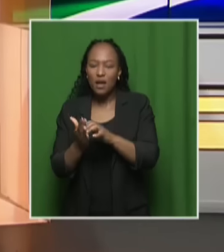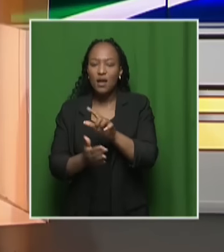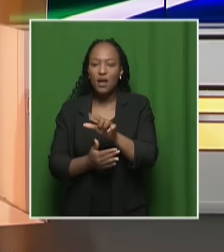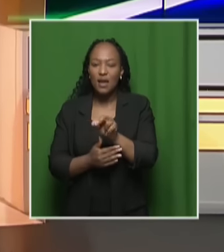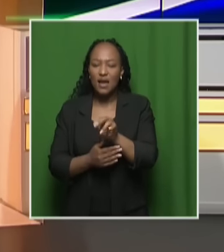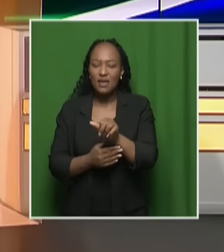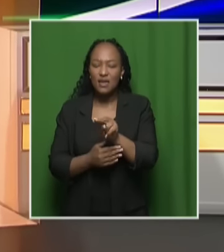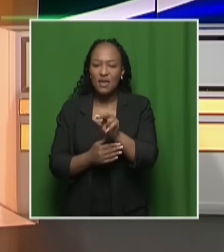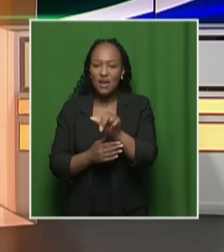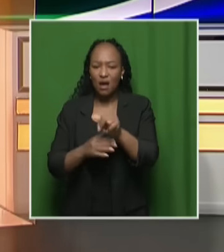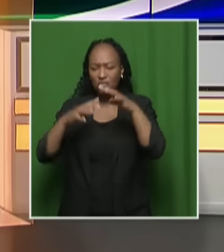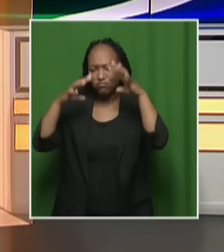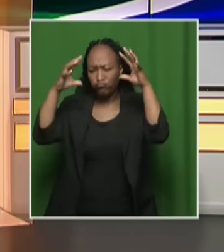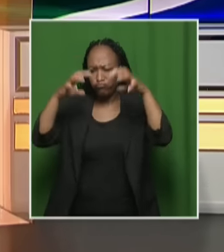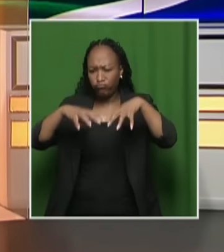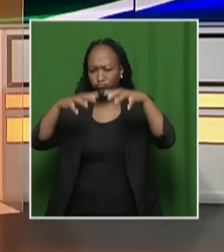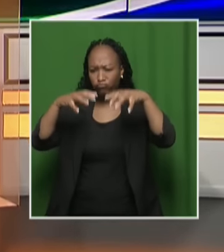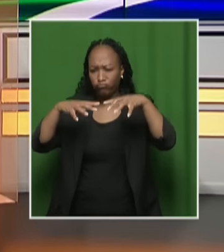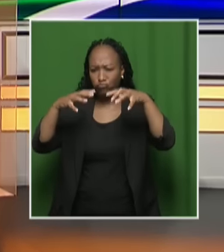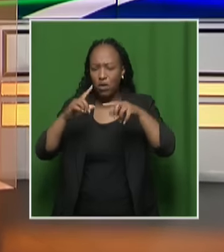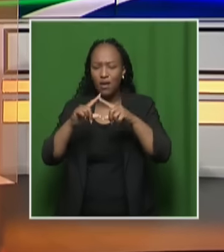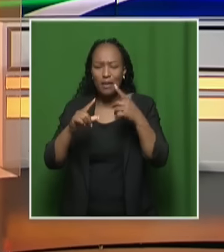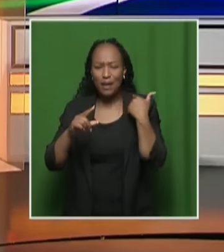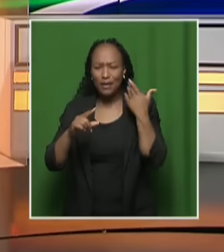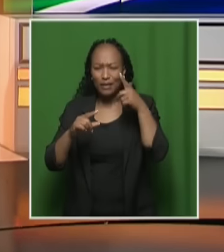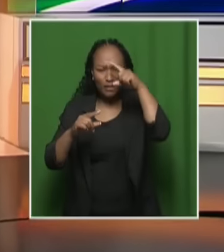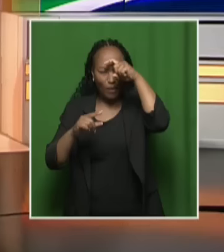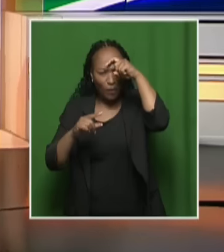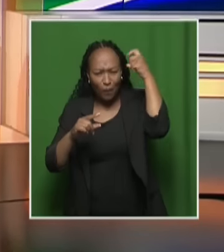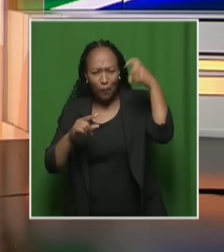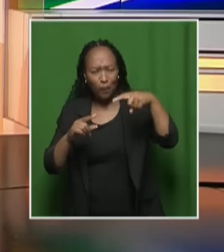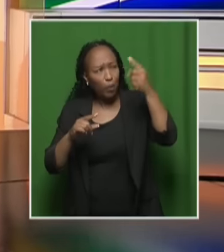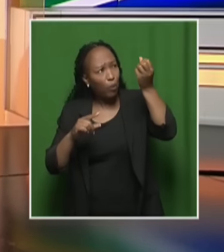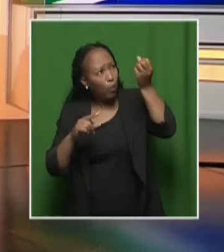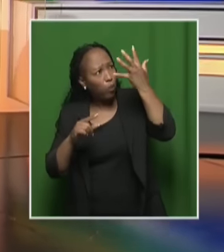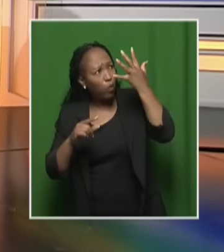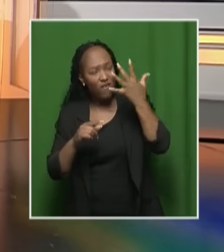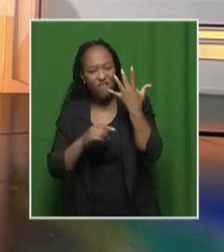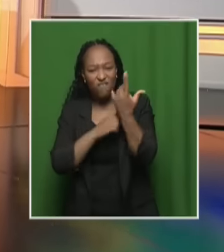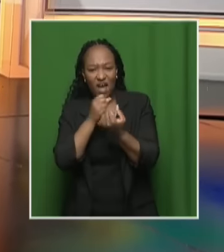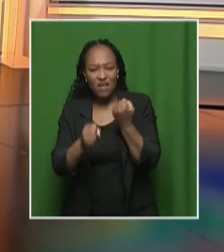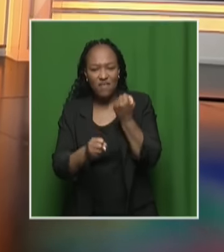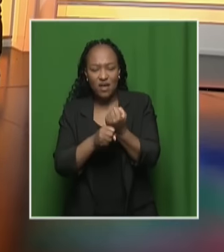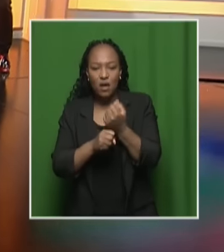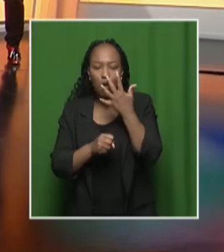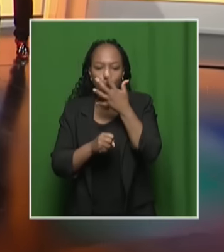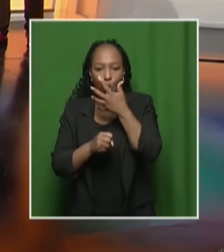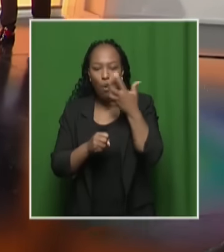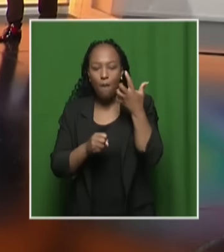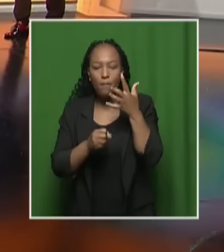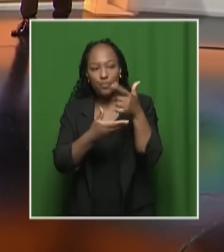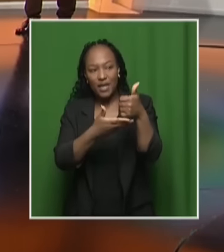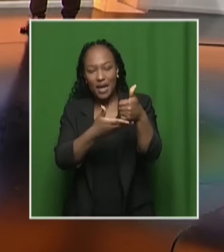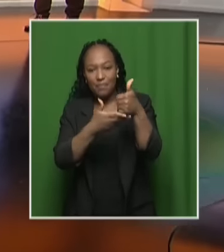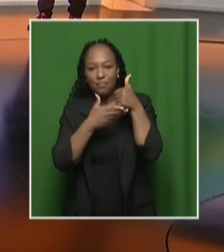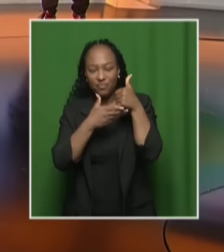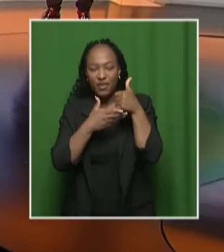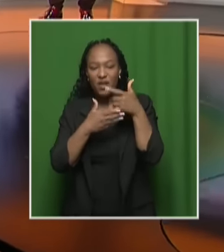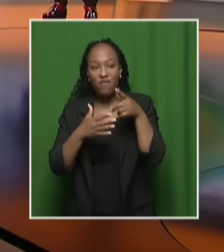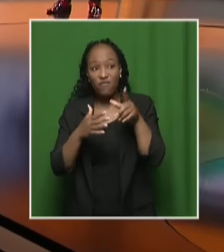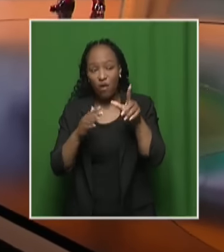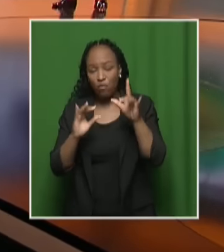normal temperatures are expected. But all the heat that's been happening for the past 5 years, it seems to be warmed up and is also assisting in the extreme